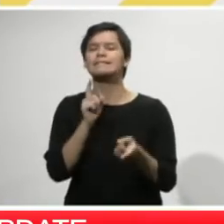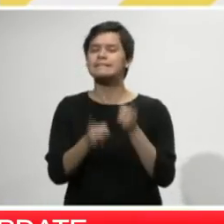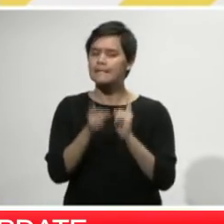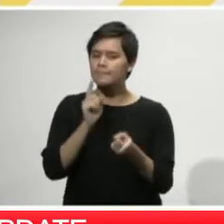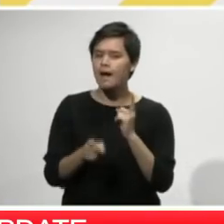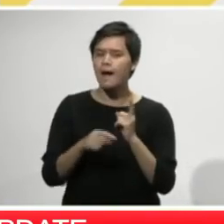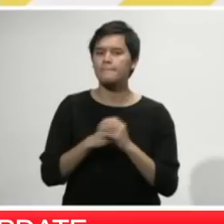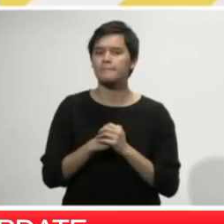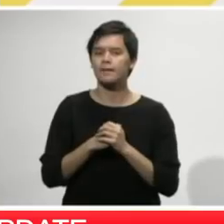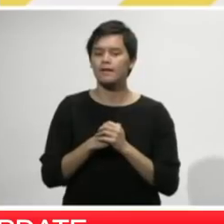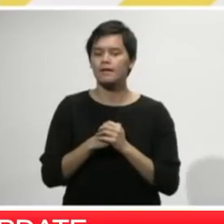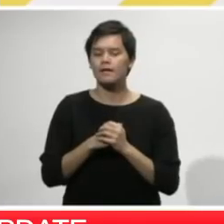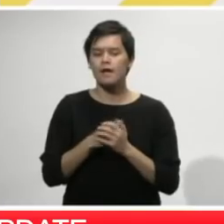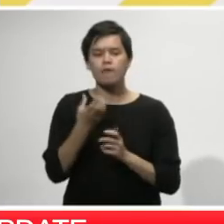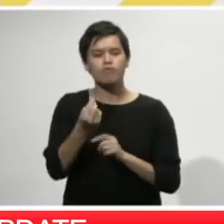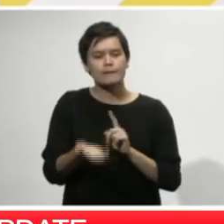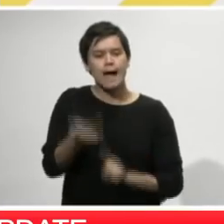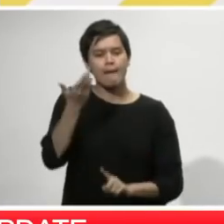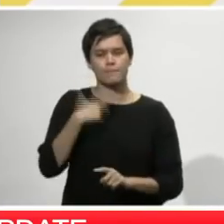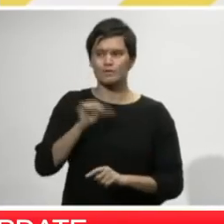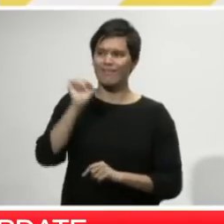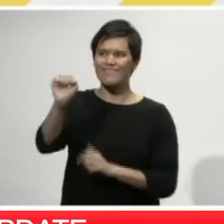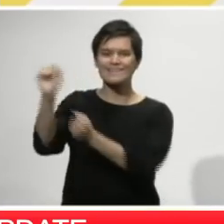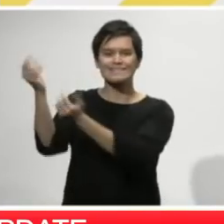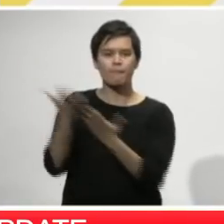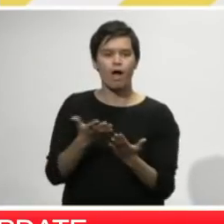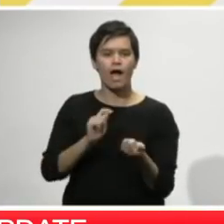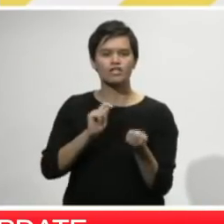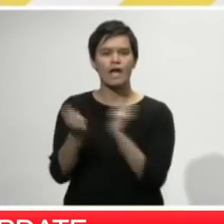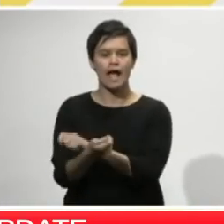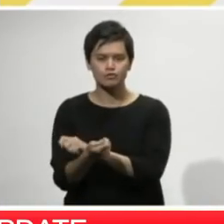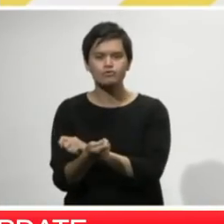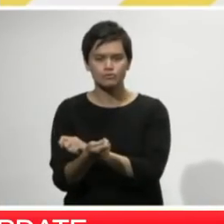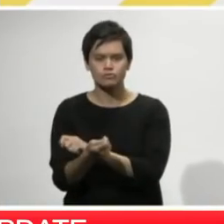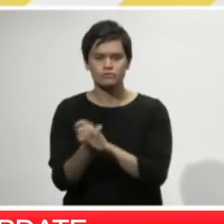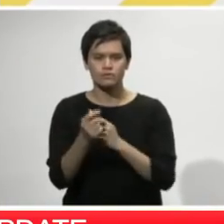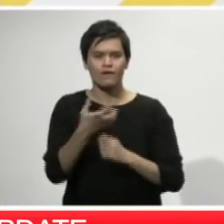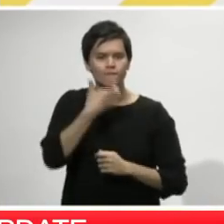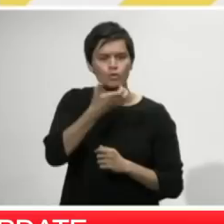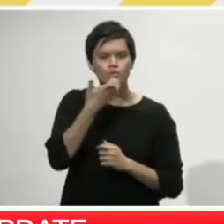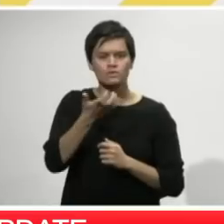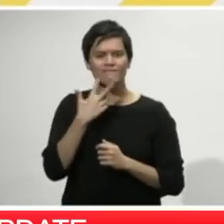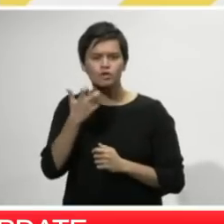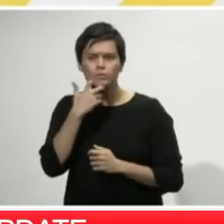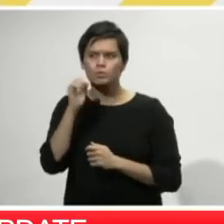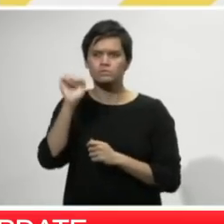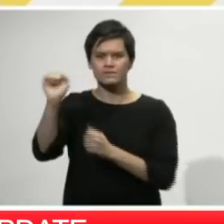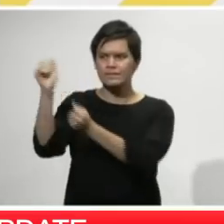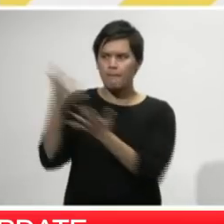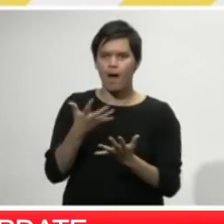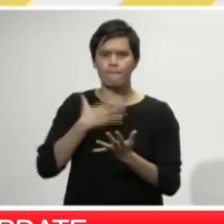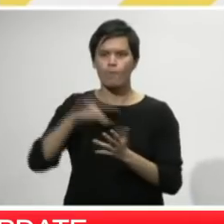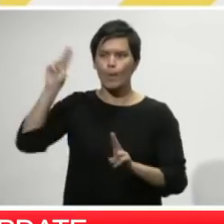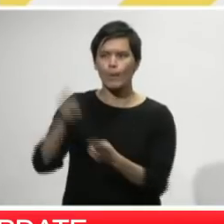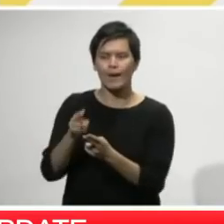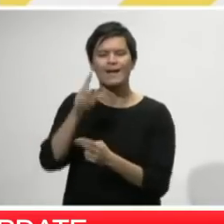of constrained change in supply, particularly when it comes to produce, but we are investigating complaints that are made because this